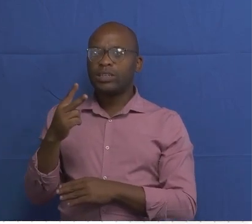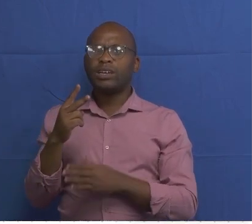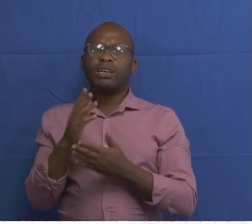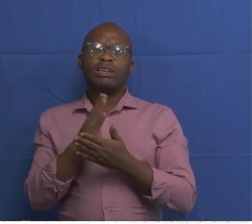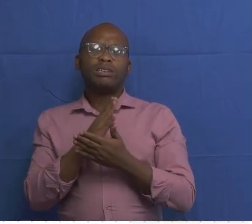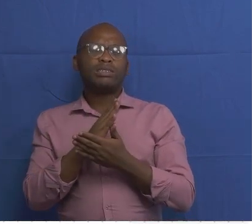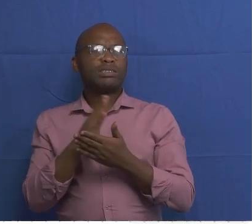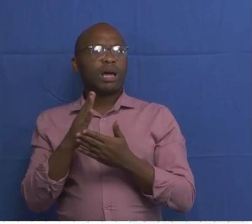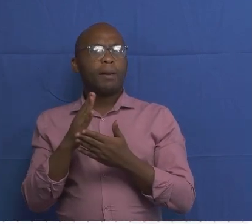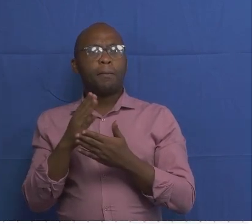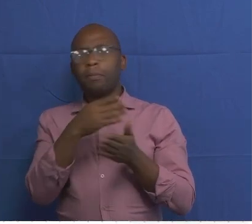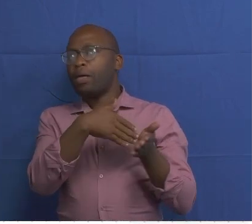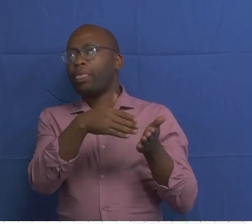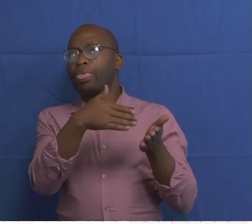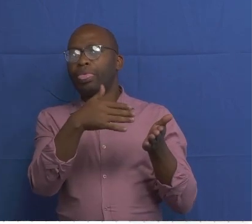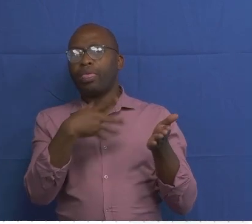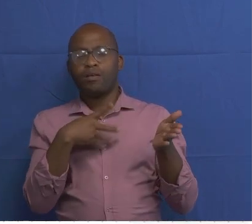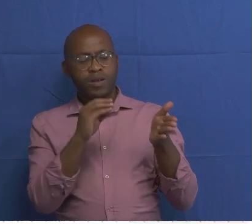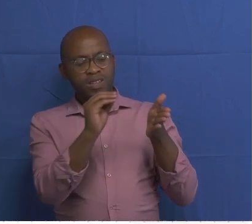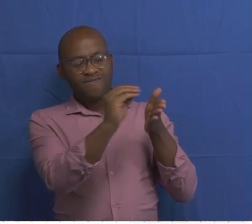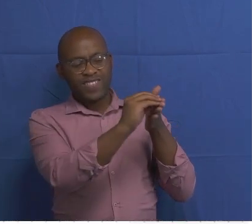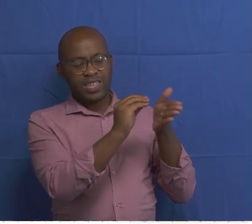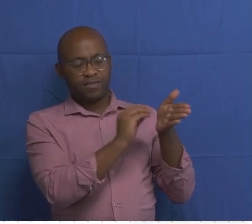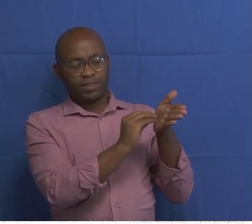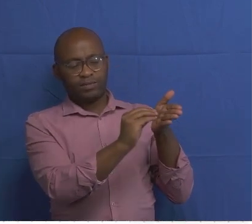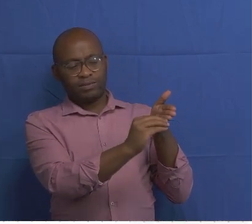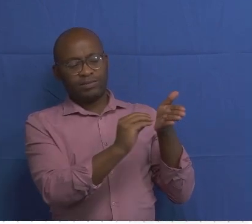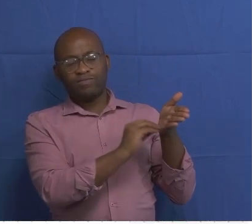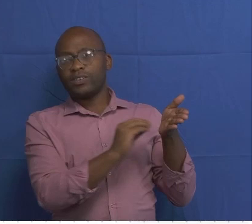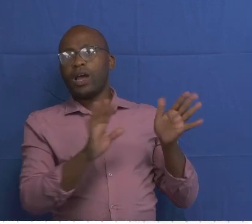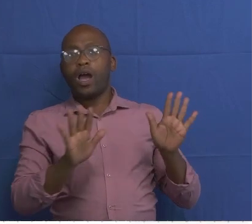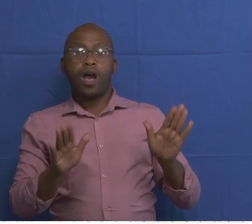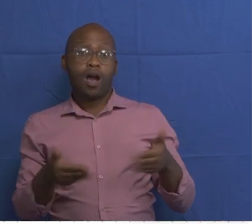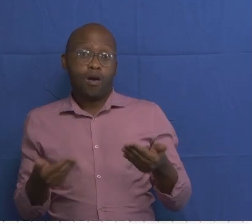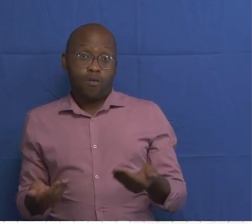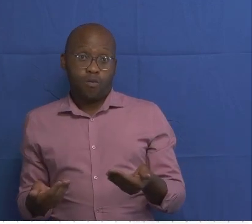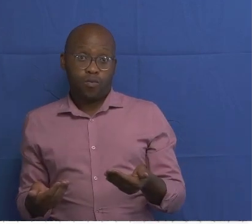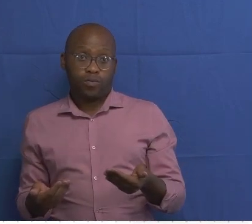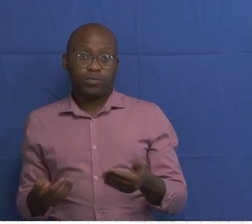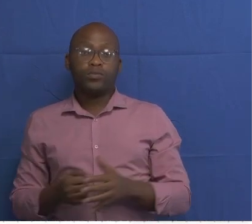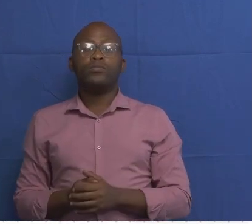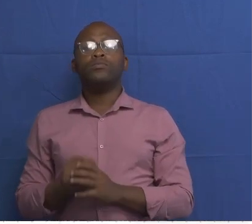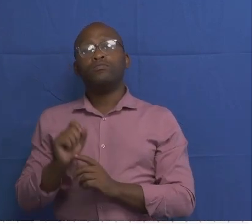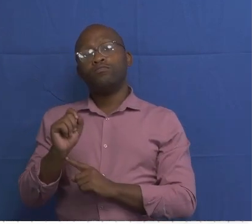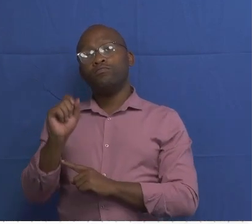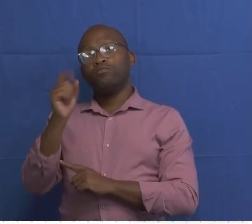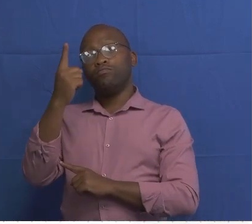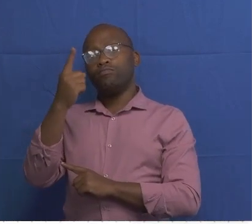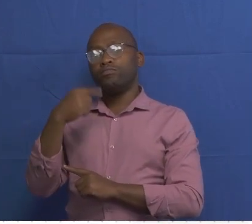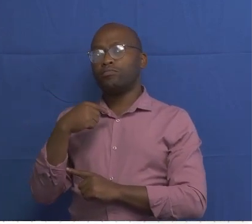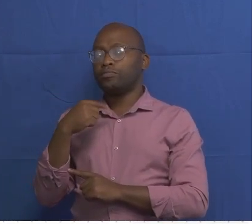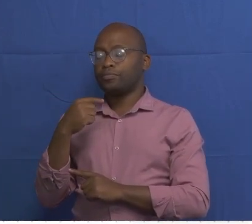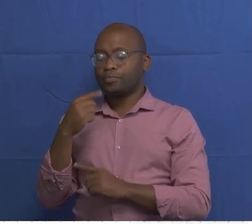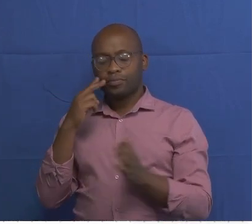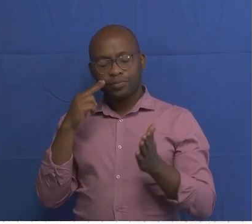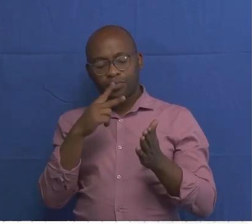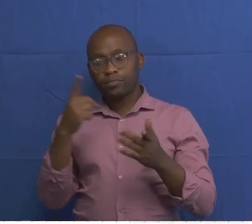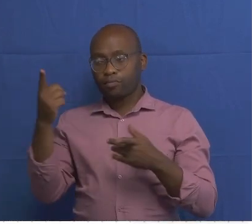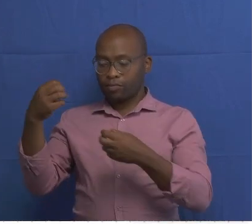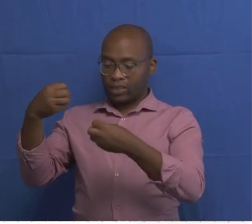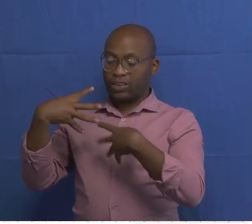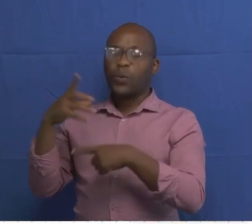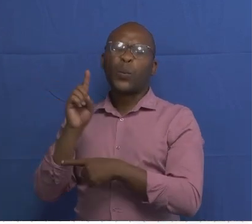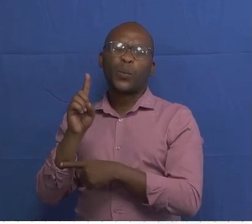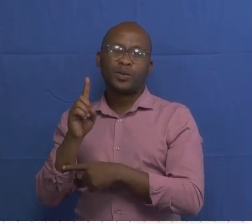But before we fill in the missing genotypes and phenotypes, let us see what is it that we have been given. Now, for the first